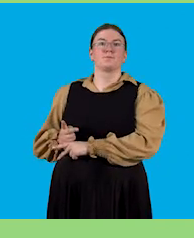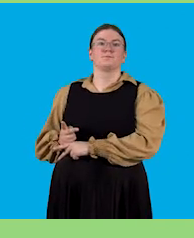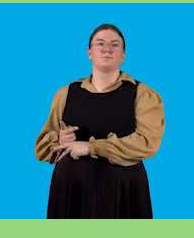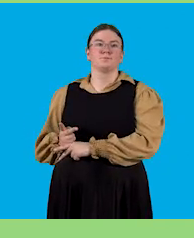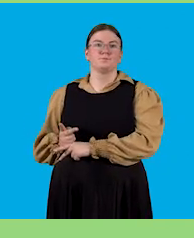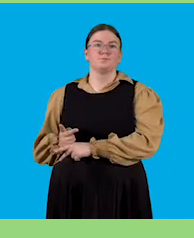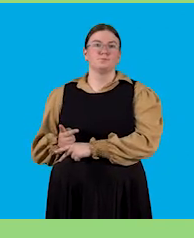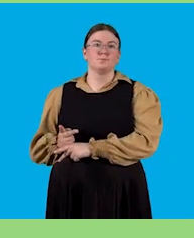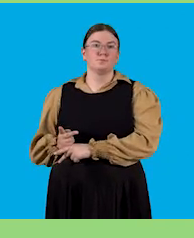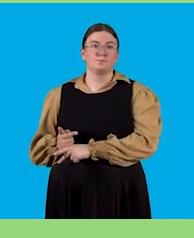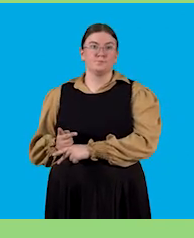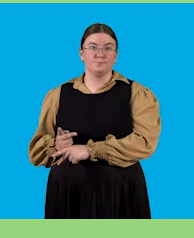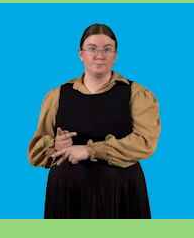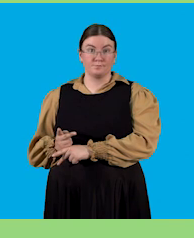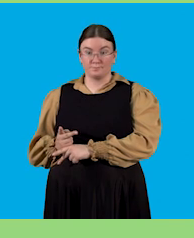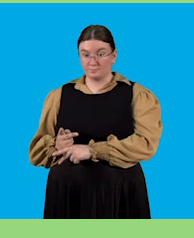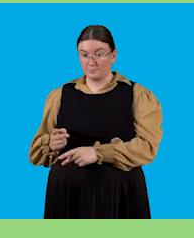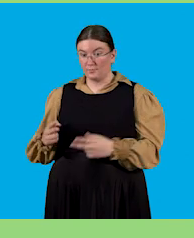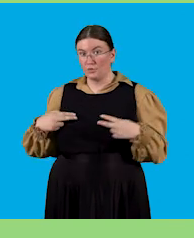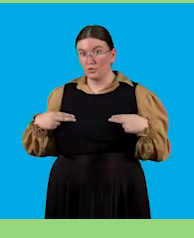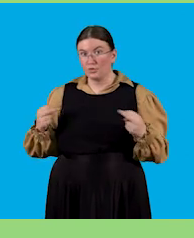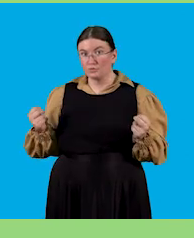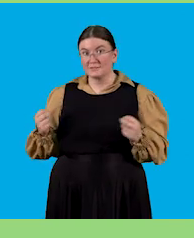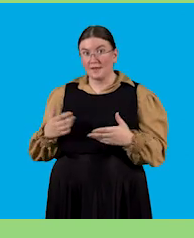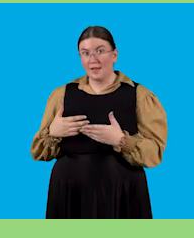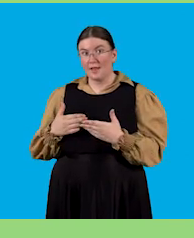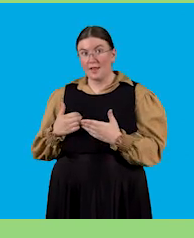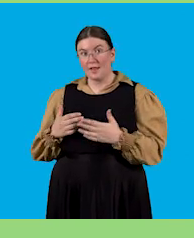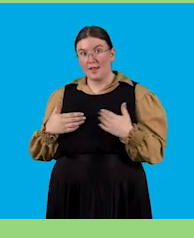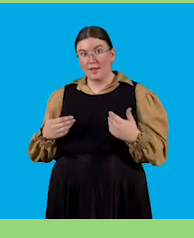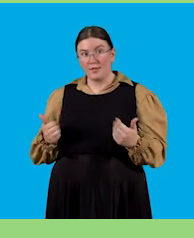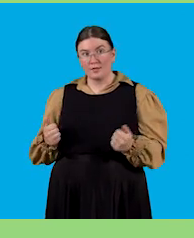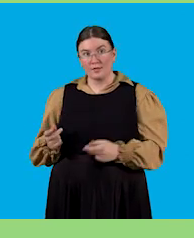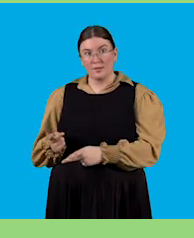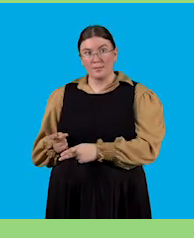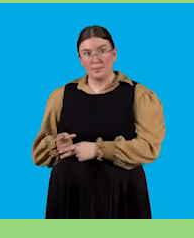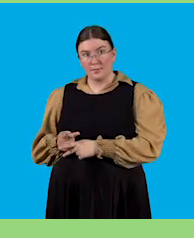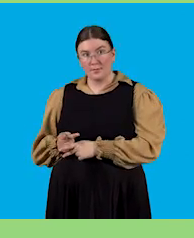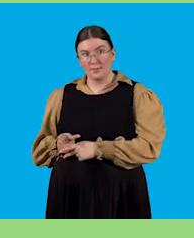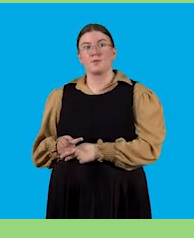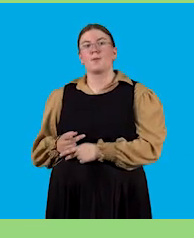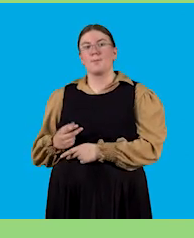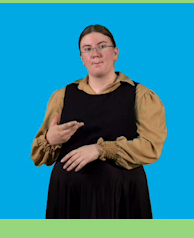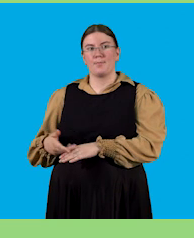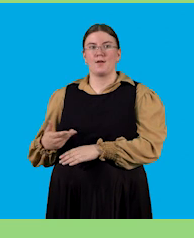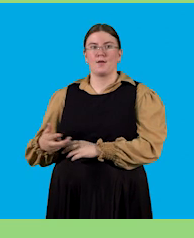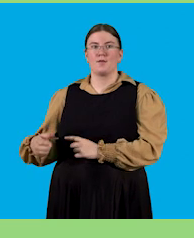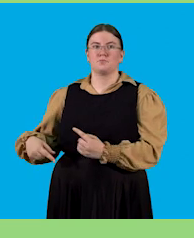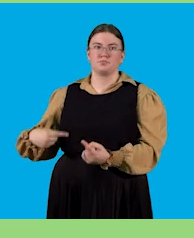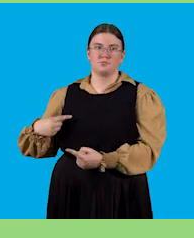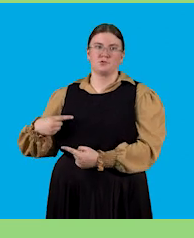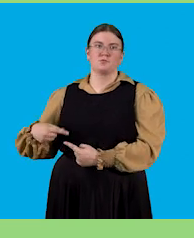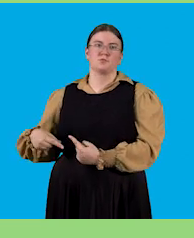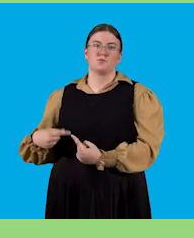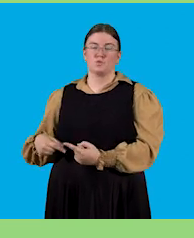The useful substances are returned to the blood stream and excretes waste.